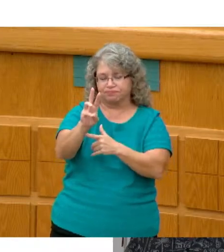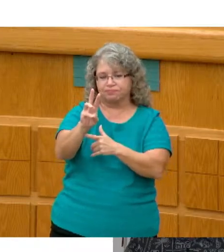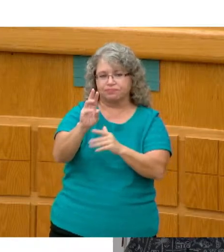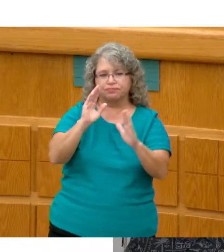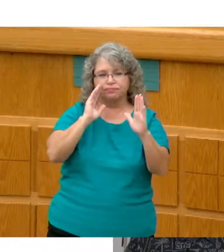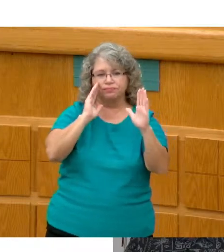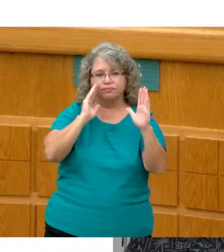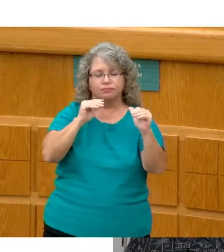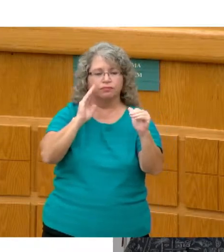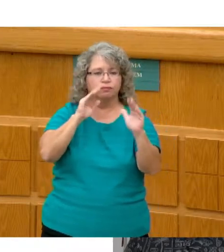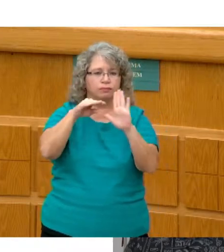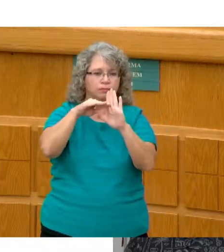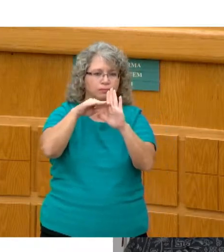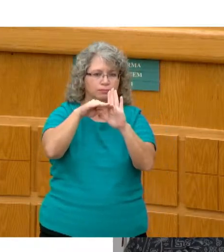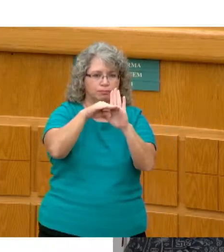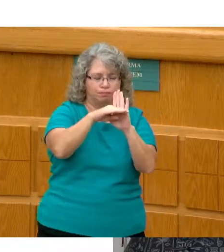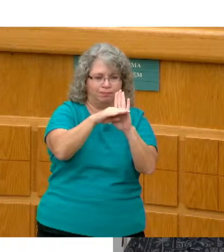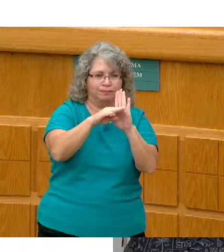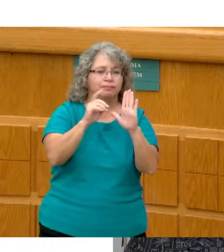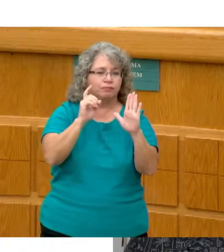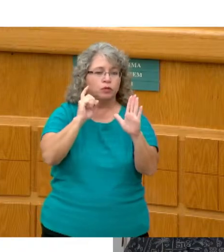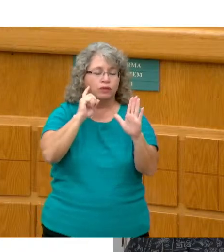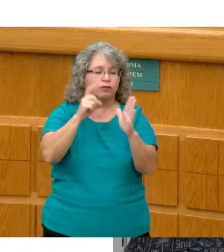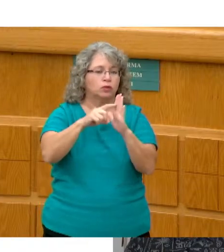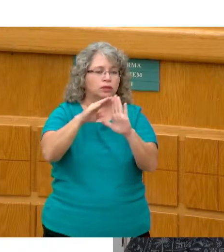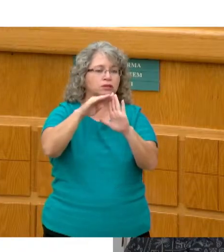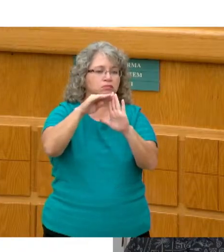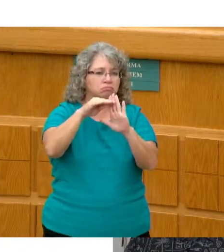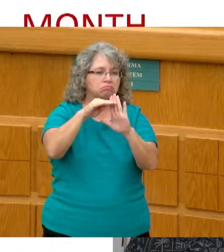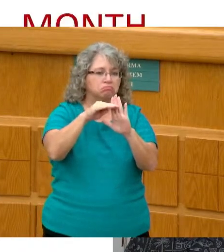been a precipitous decline from the summer.